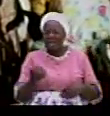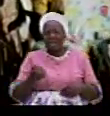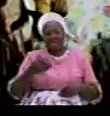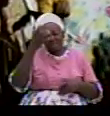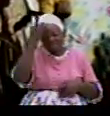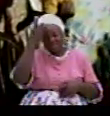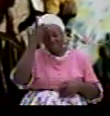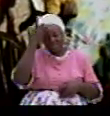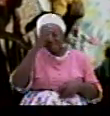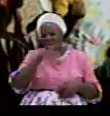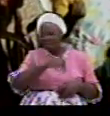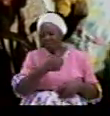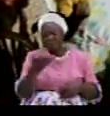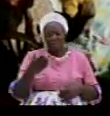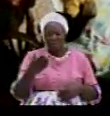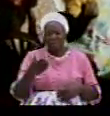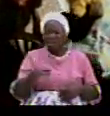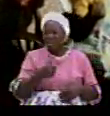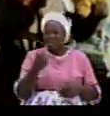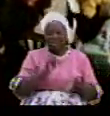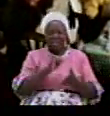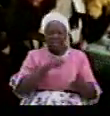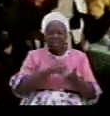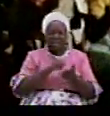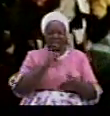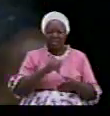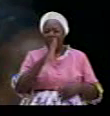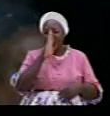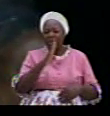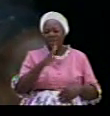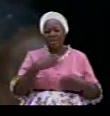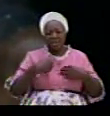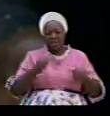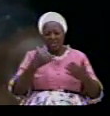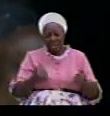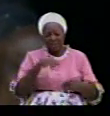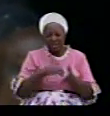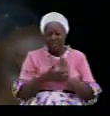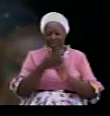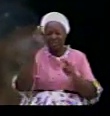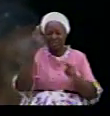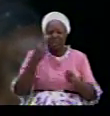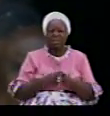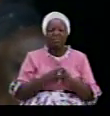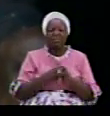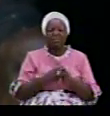it is, be healed right now in Jesus' name.